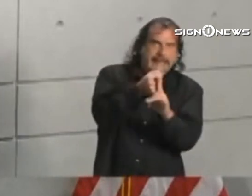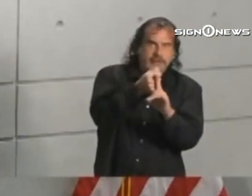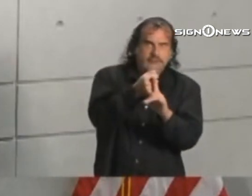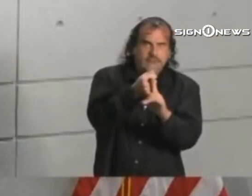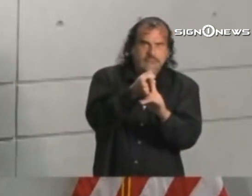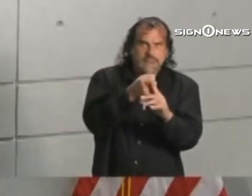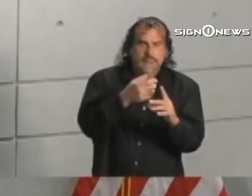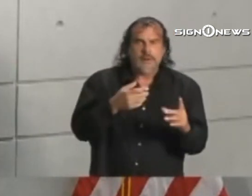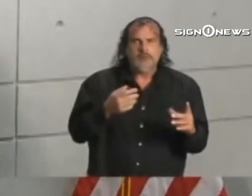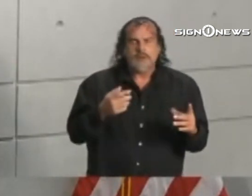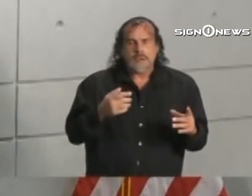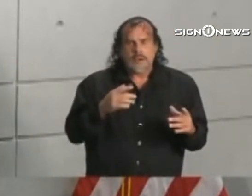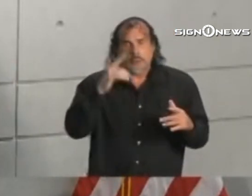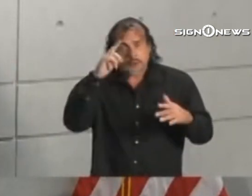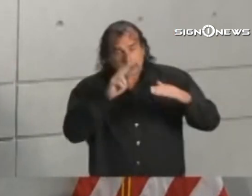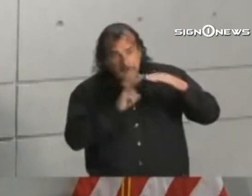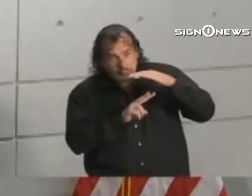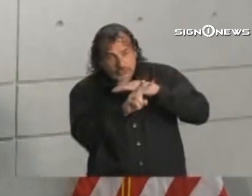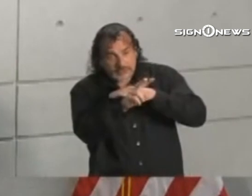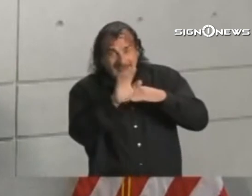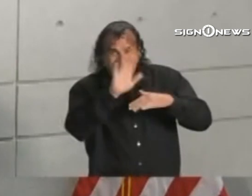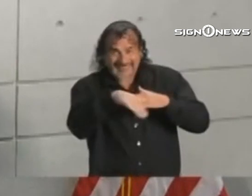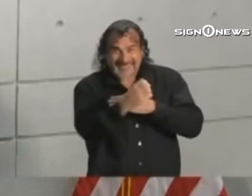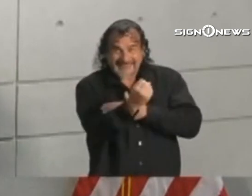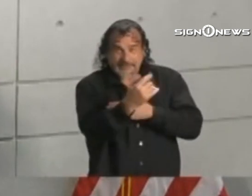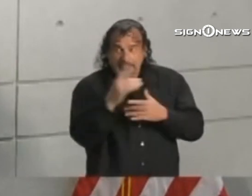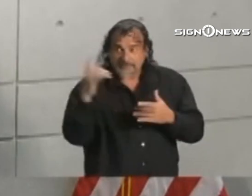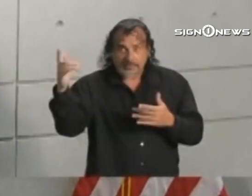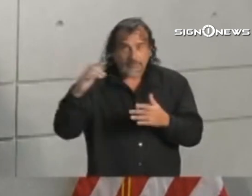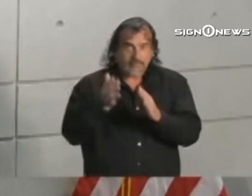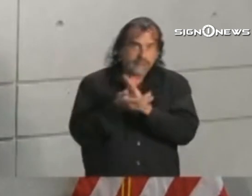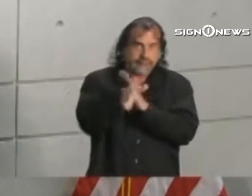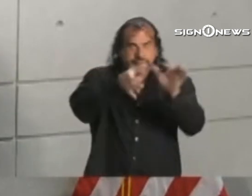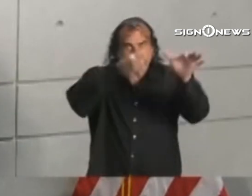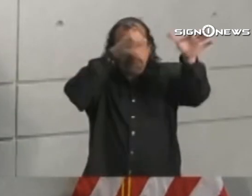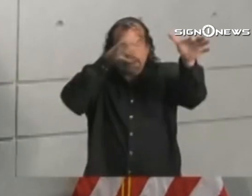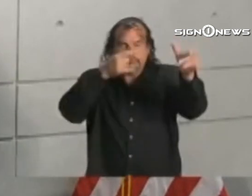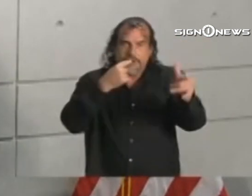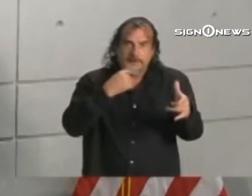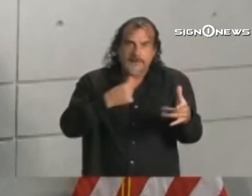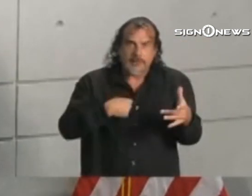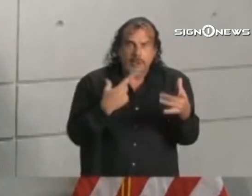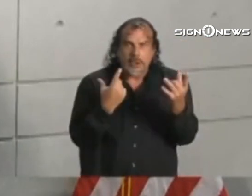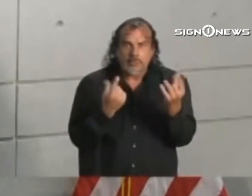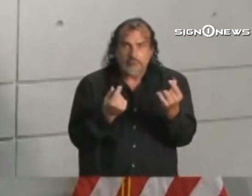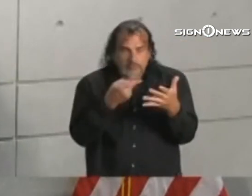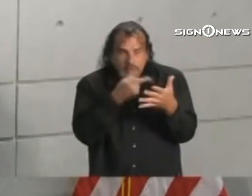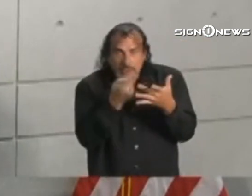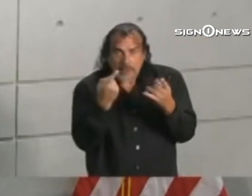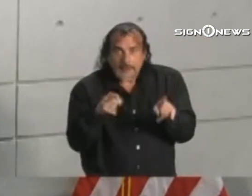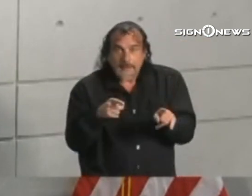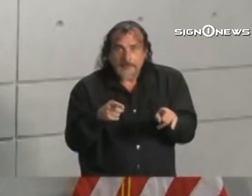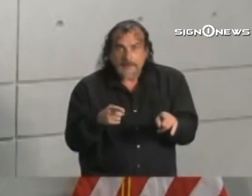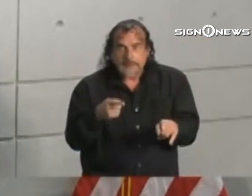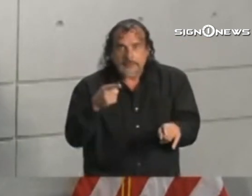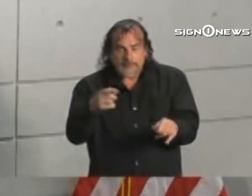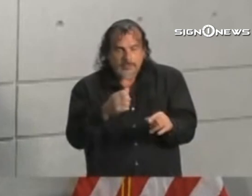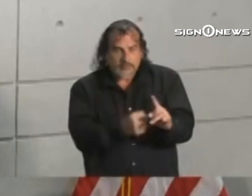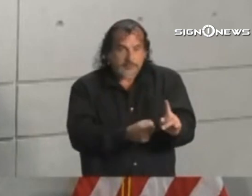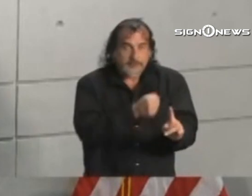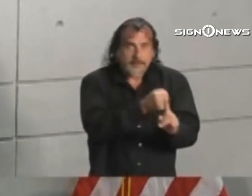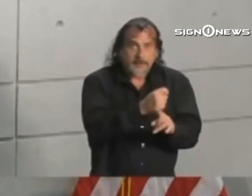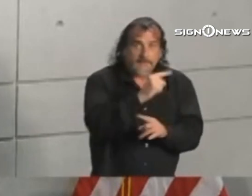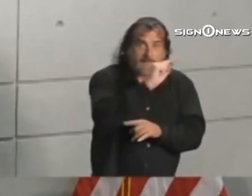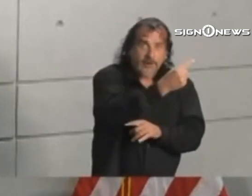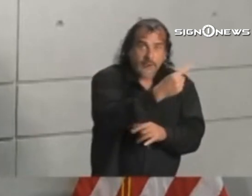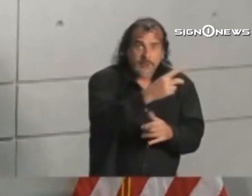we projected on that Saturday morning, based upon all of the experts, and that one storm would hit first, and the